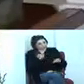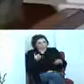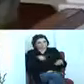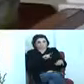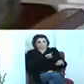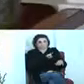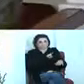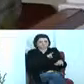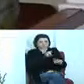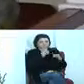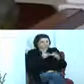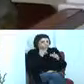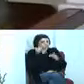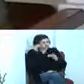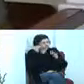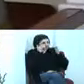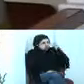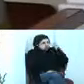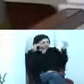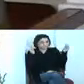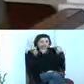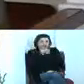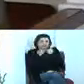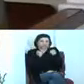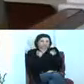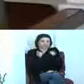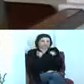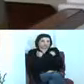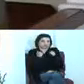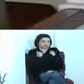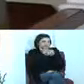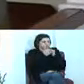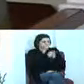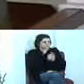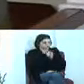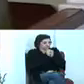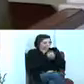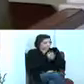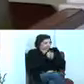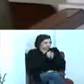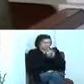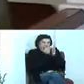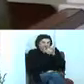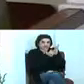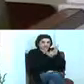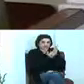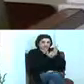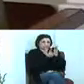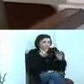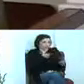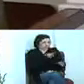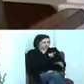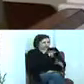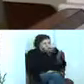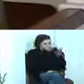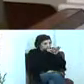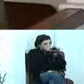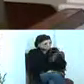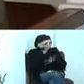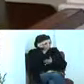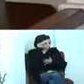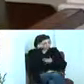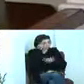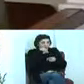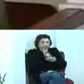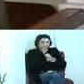in life, in love, in worship, in relationship, and the lessons we learn in